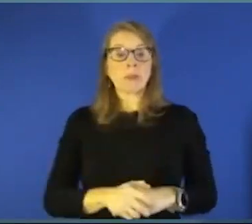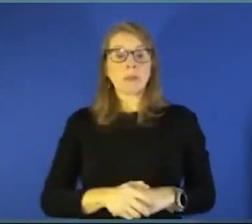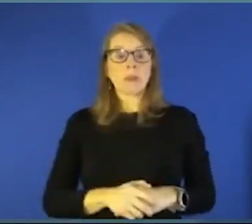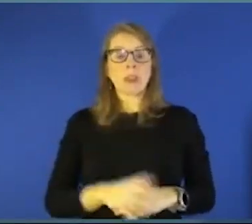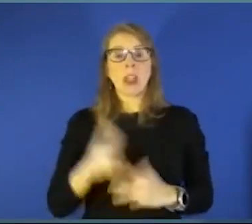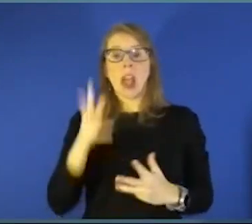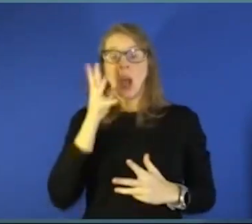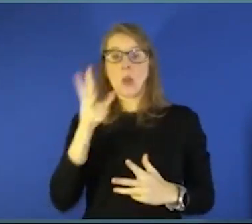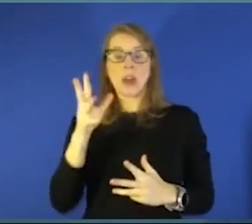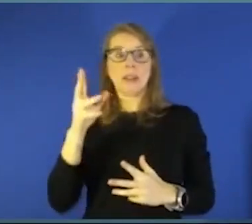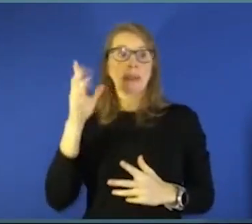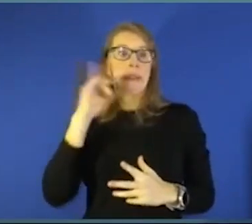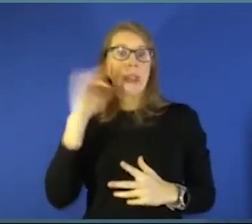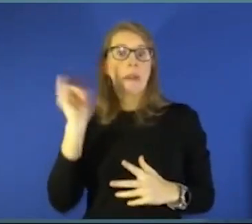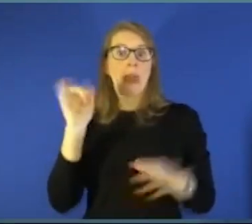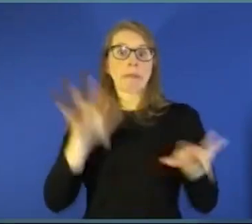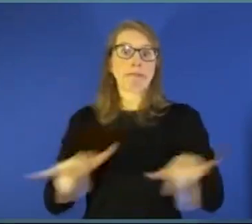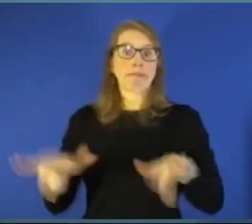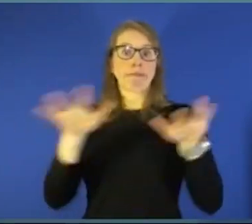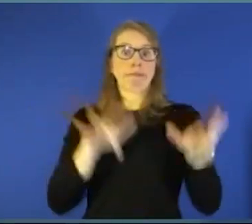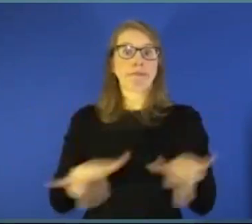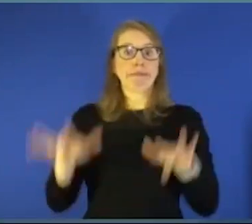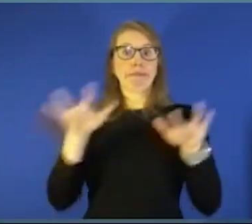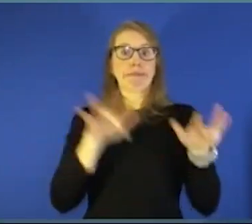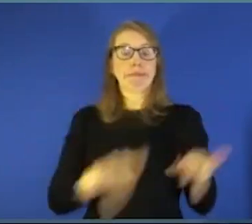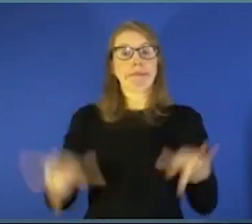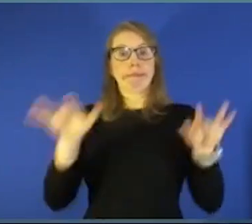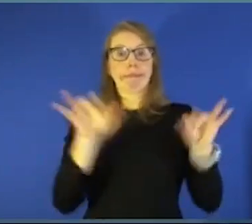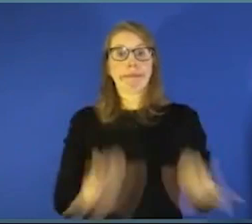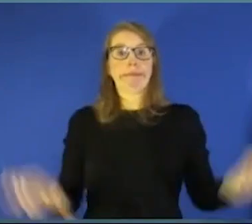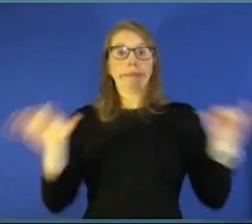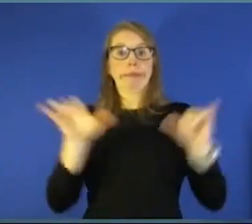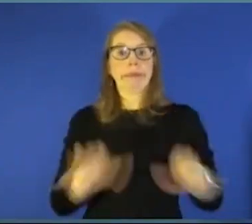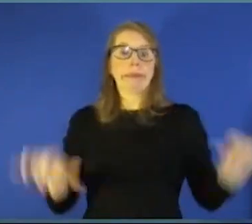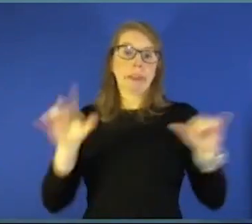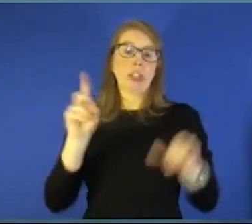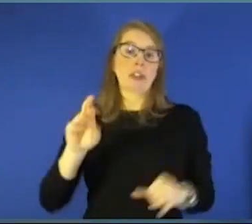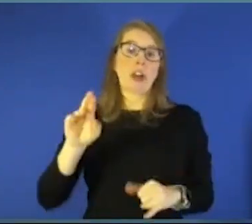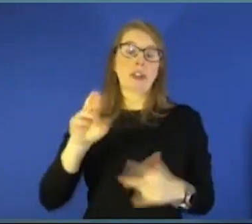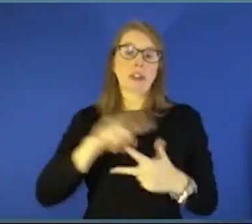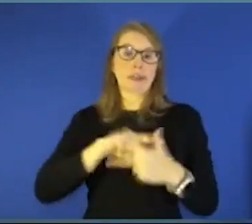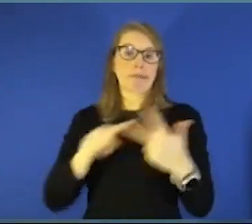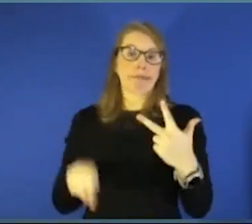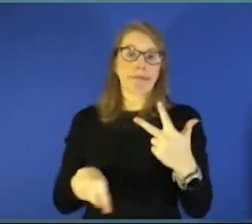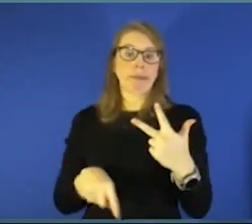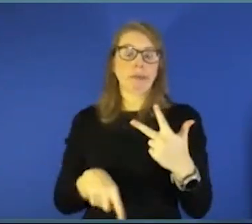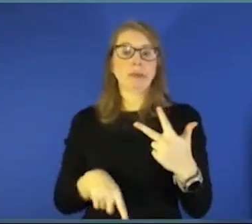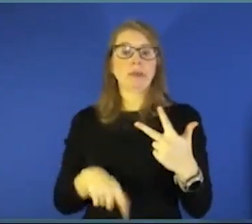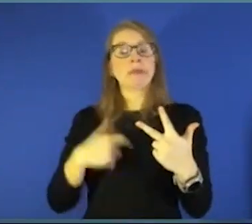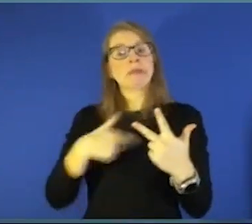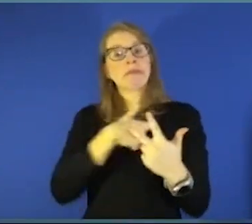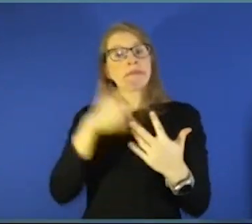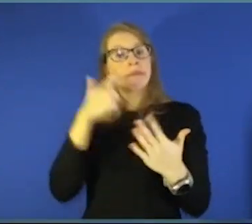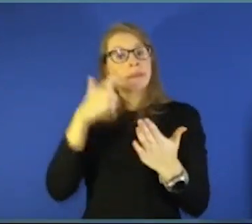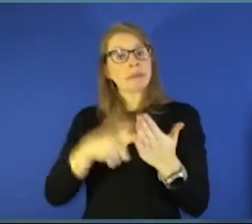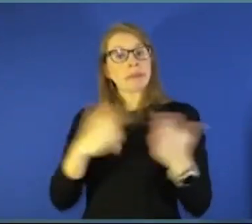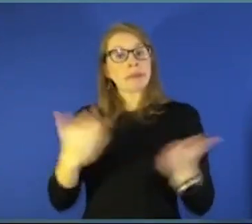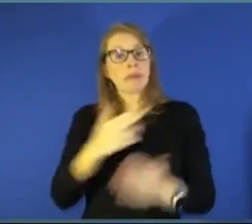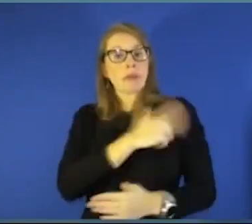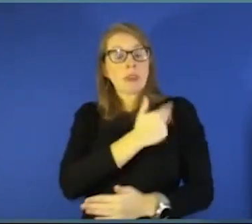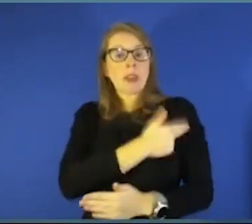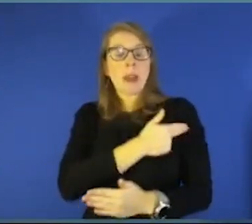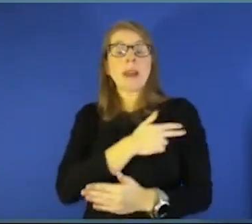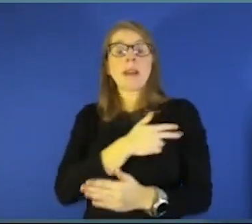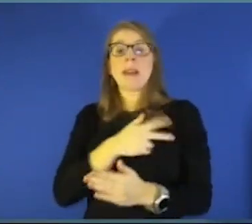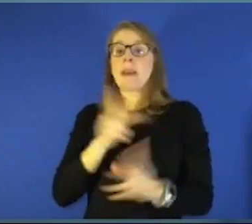recorder, with Dr. Hayes, Dr. Steele, Dr. Adiga, just from a standpoint of what we're seeing in the hospital are the